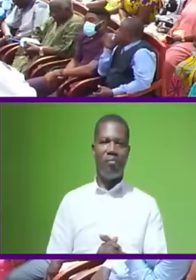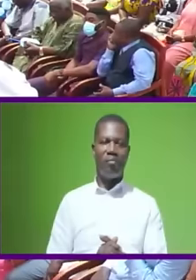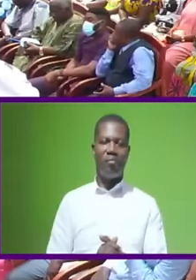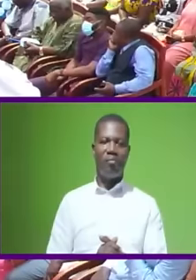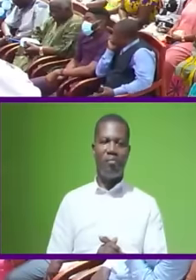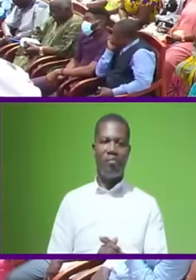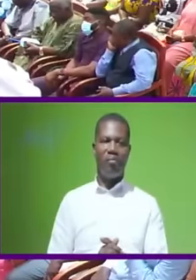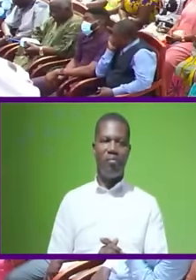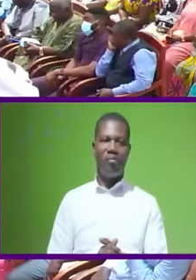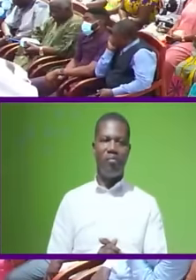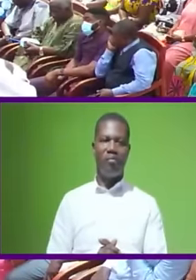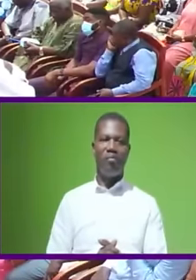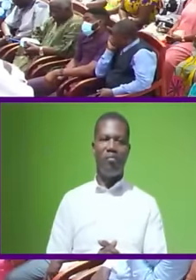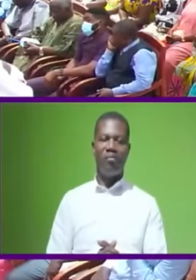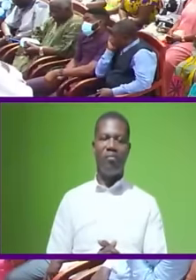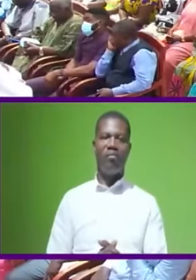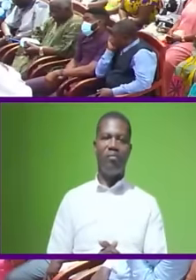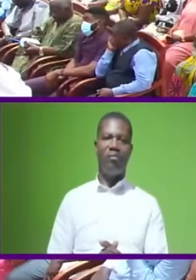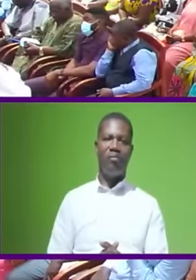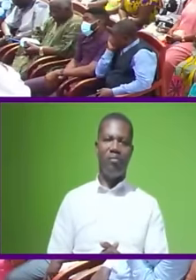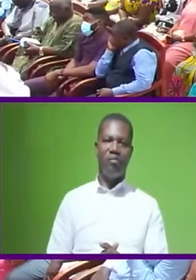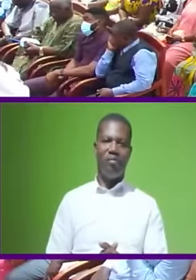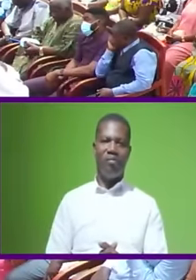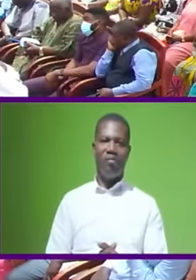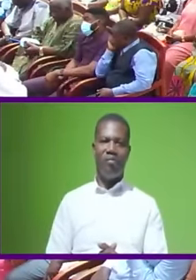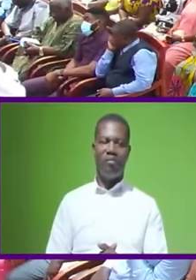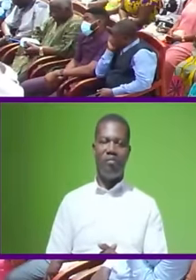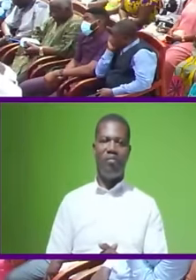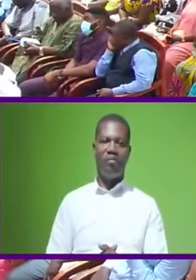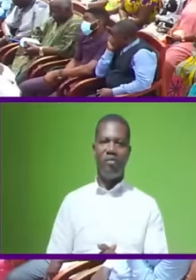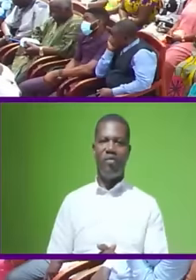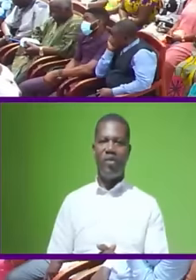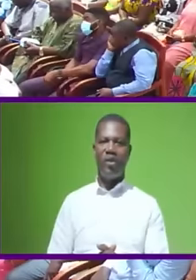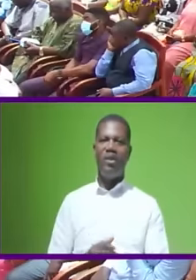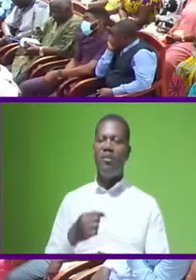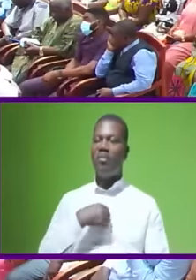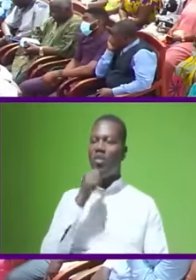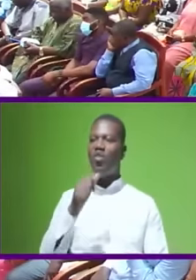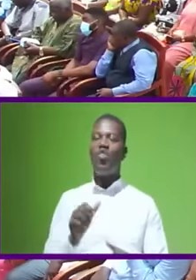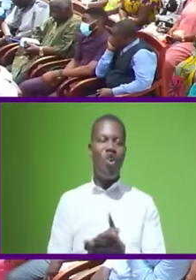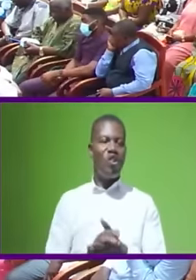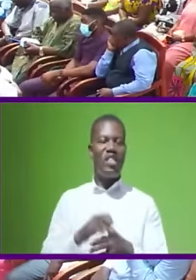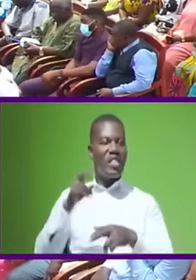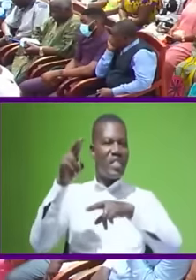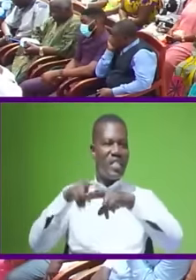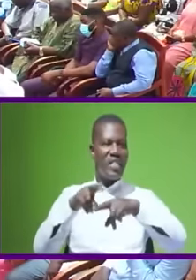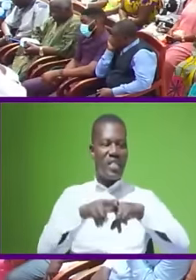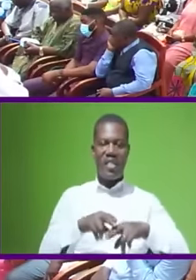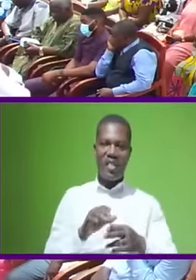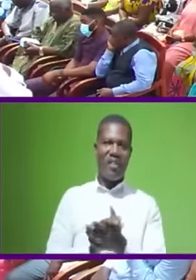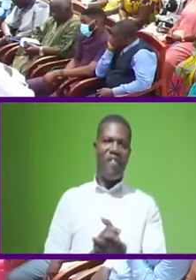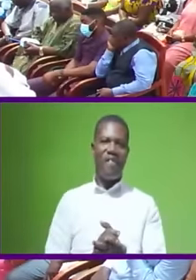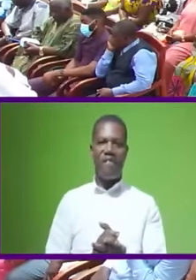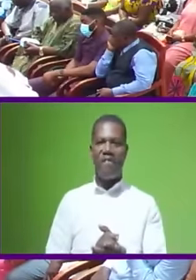structures in place. That is why I am on my feet and I do not sit. Maintenance. I do not sit